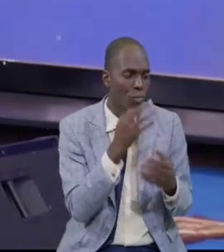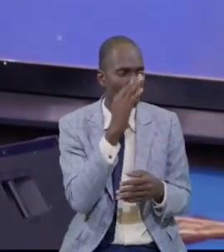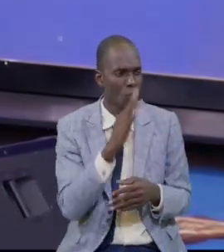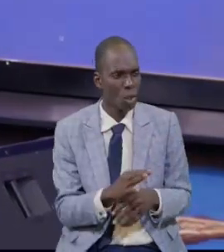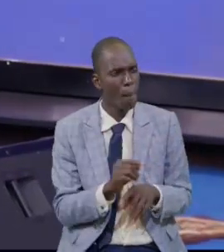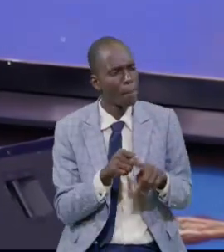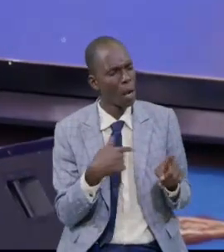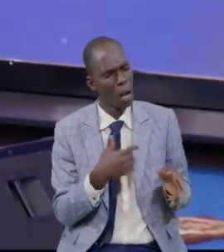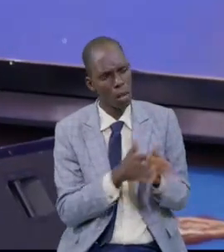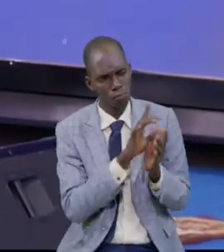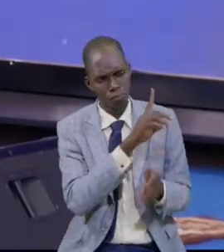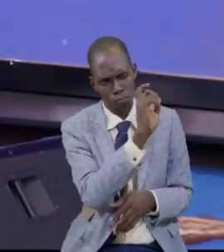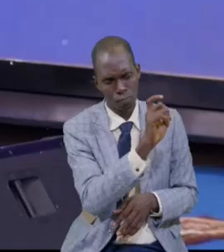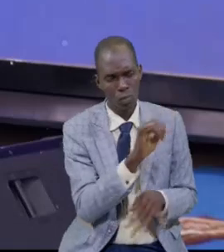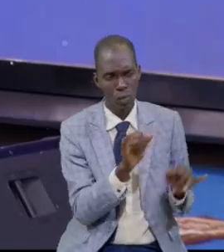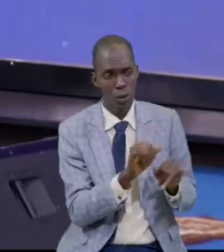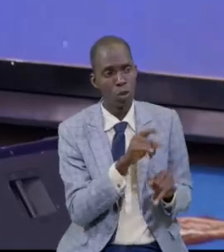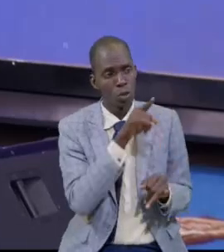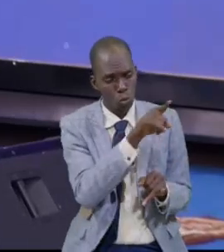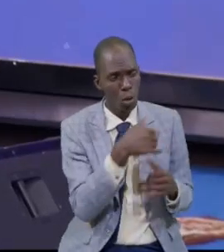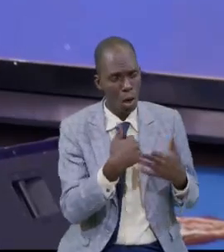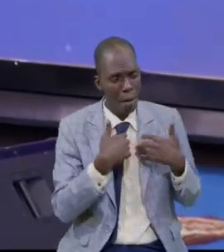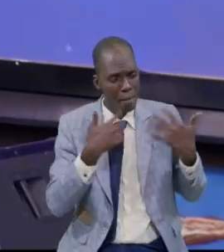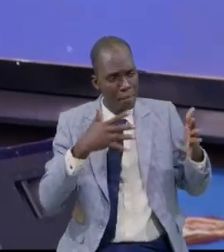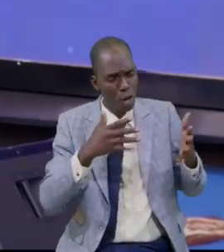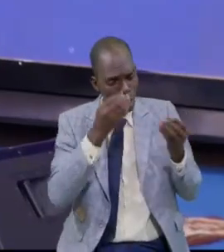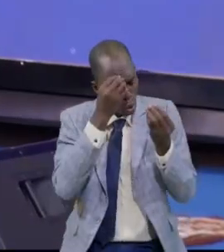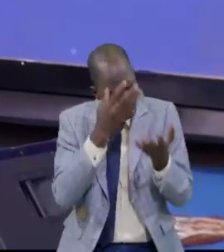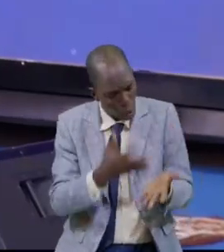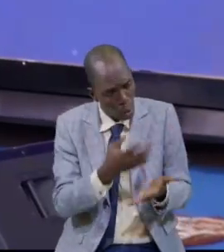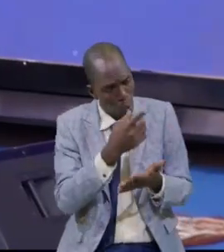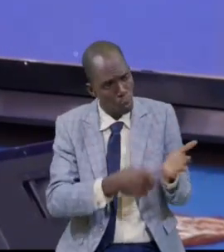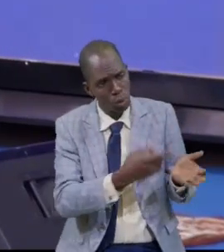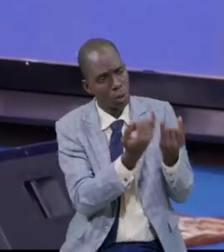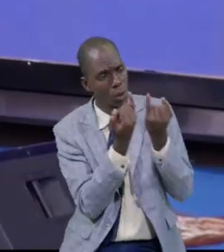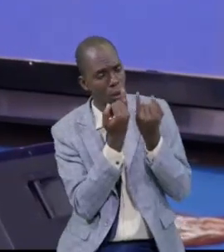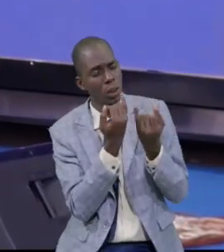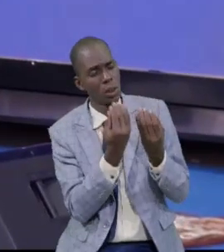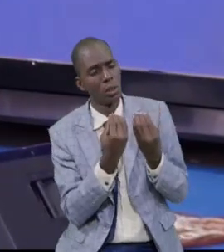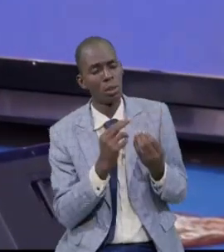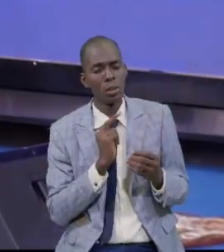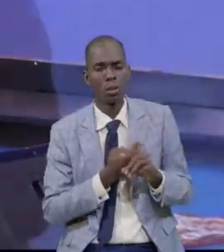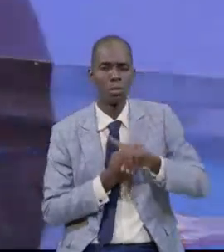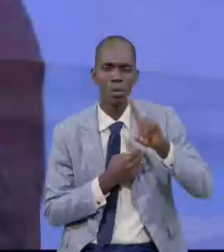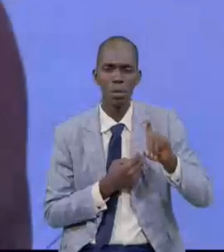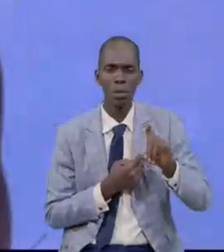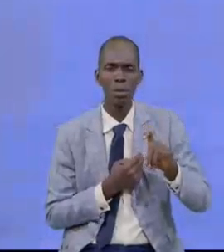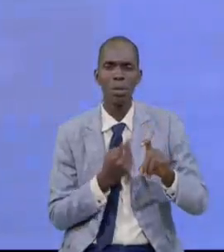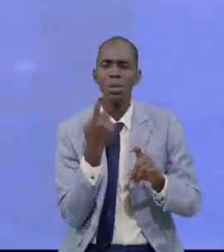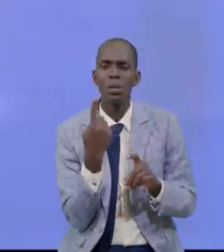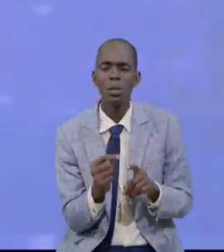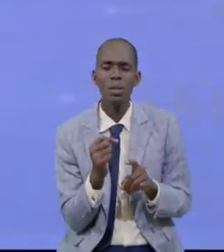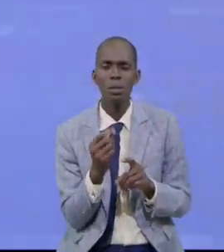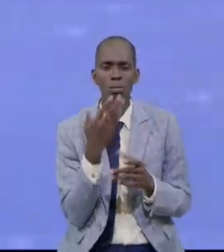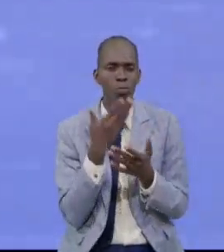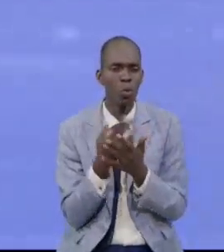the members to do? You see, the armor of the Lord, the goodness of the Lord, the grace of the